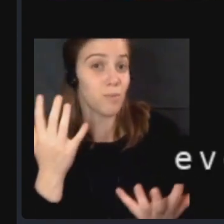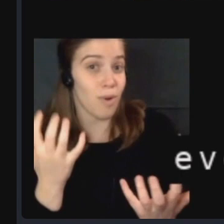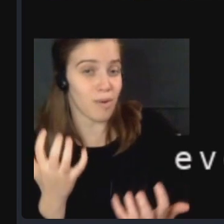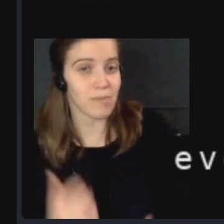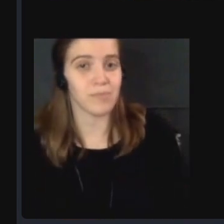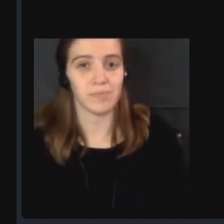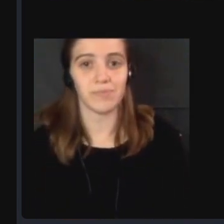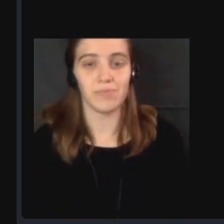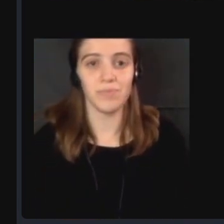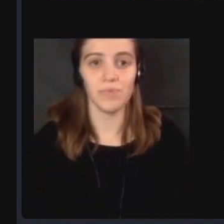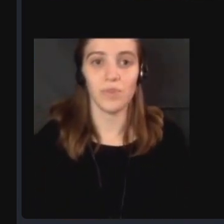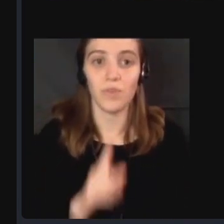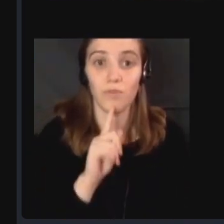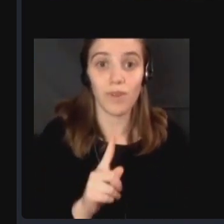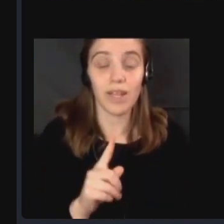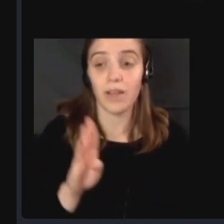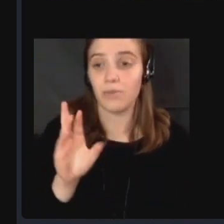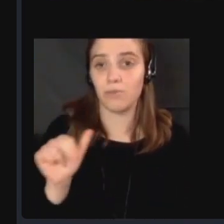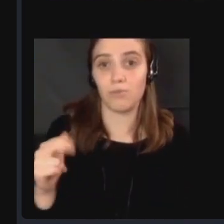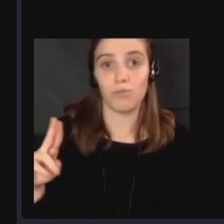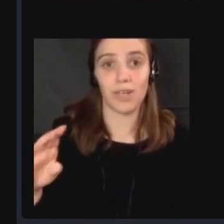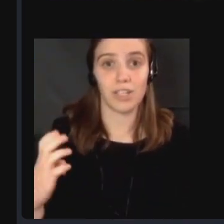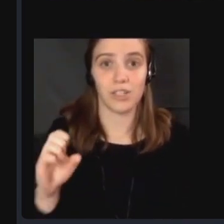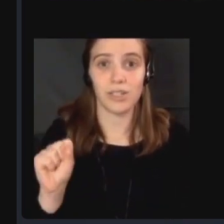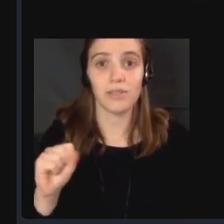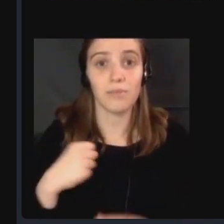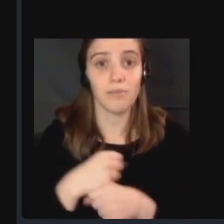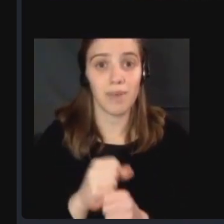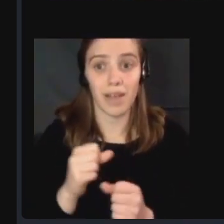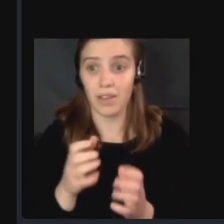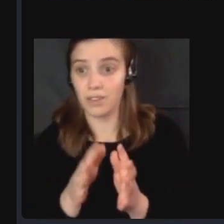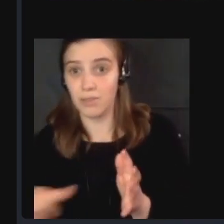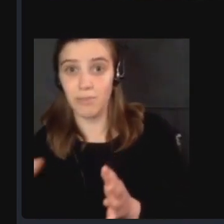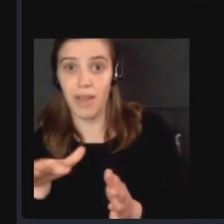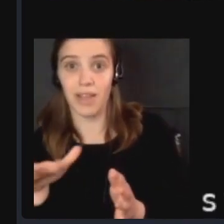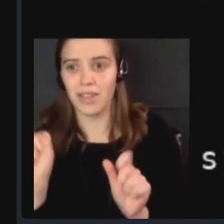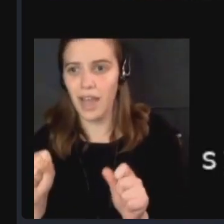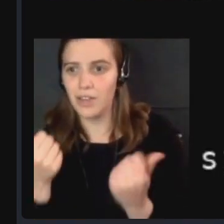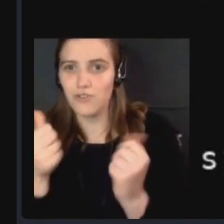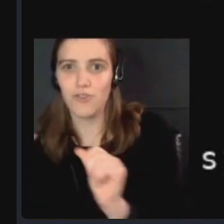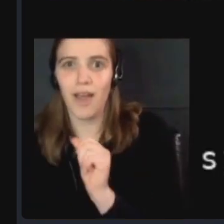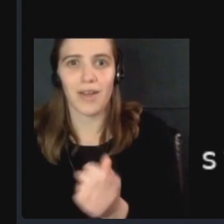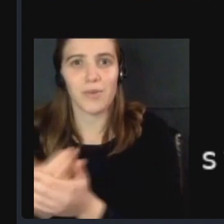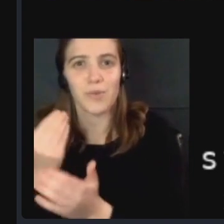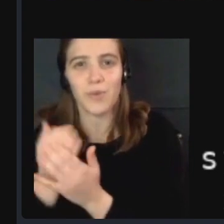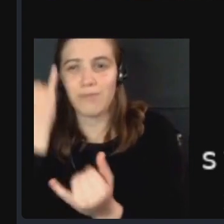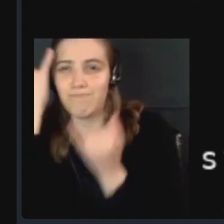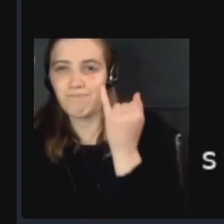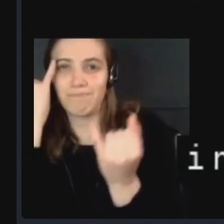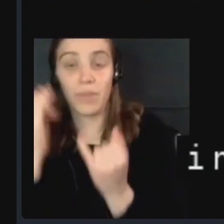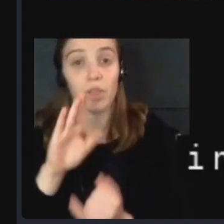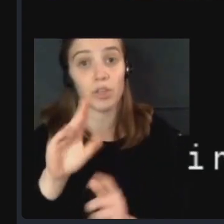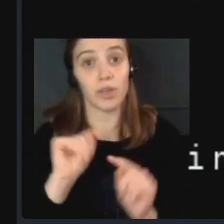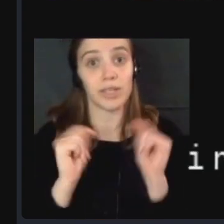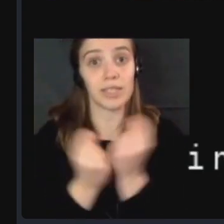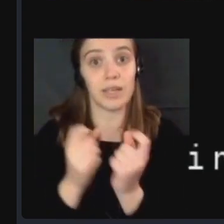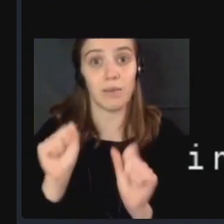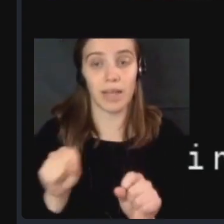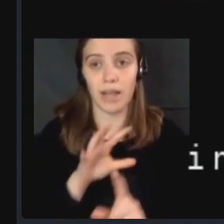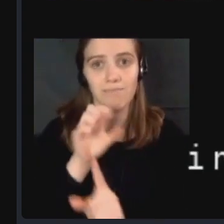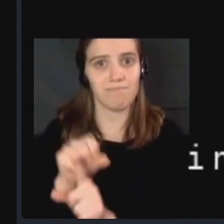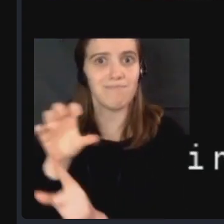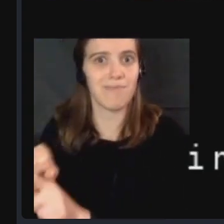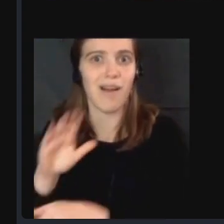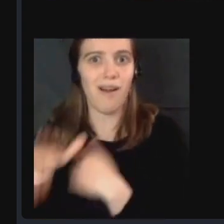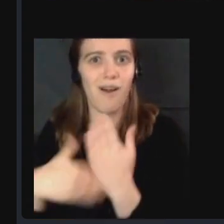to your design system, branches make room for inspired tangents and trains of thought, so so your team can capture every idea.